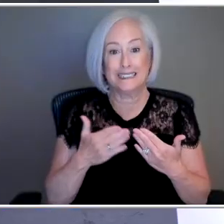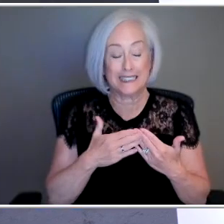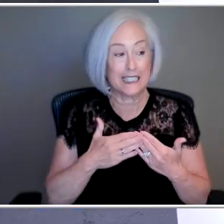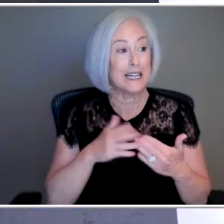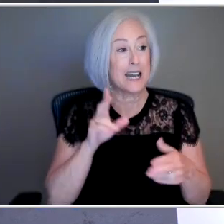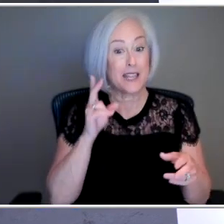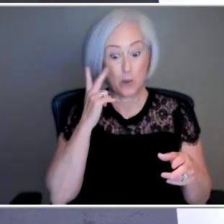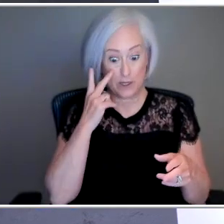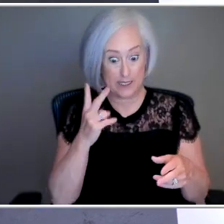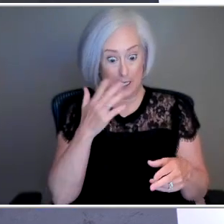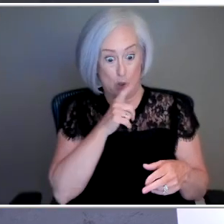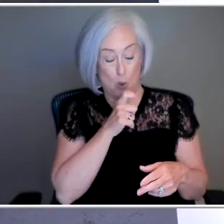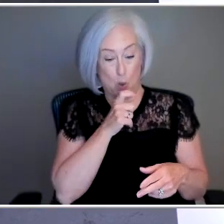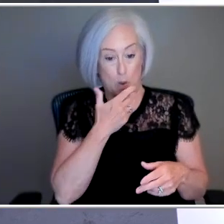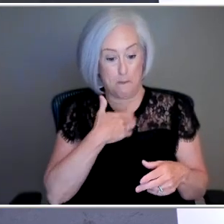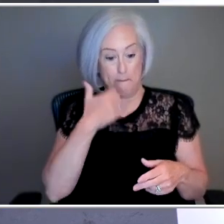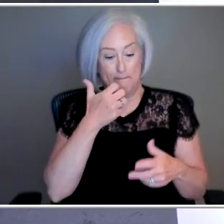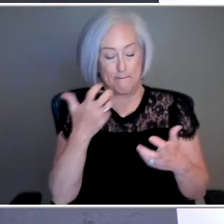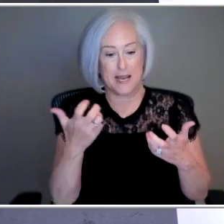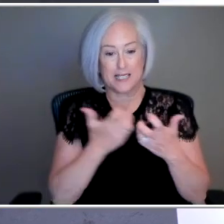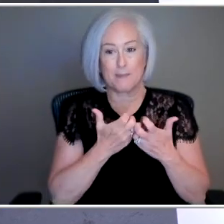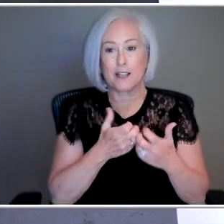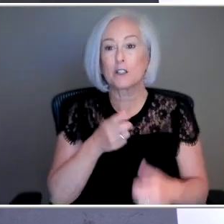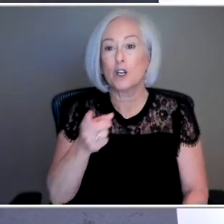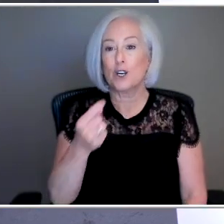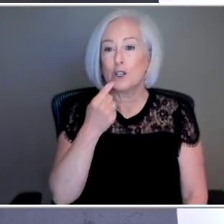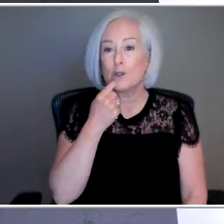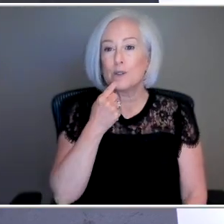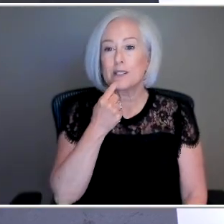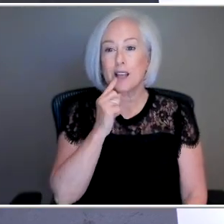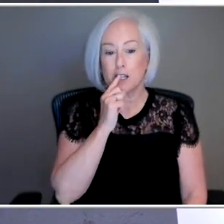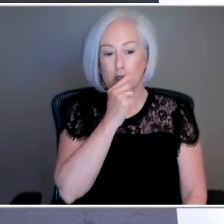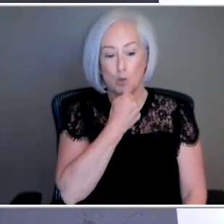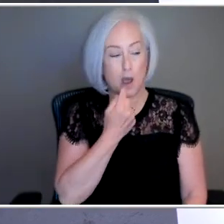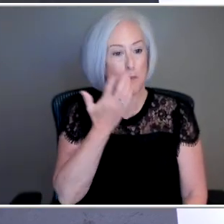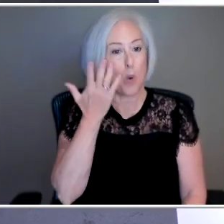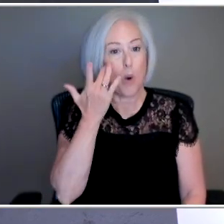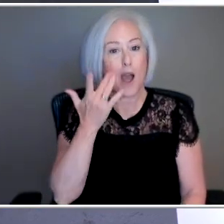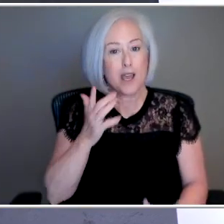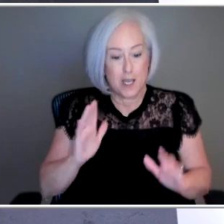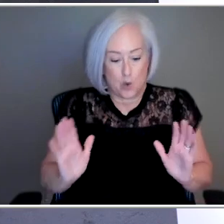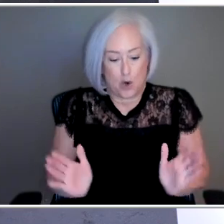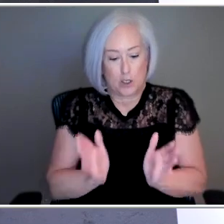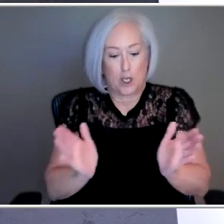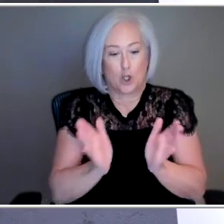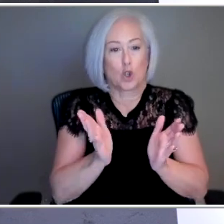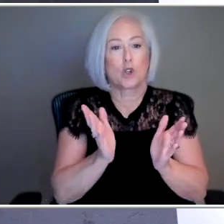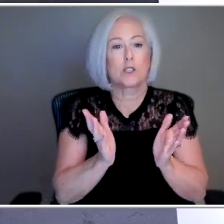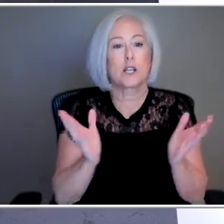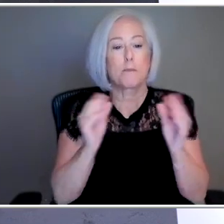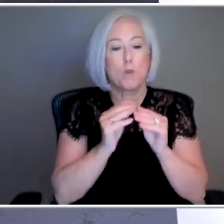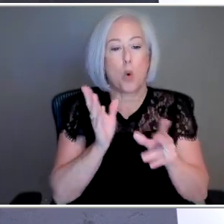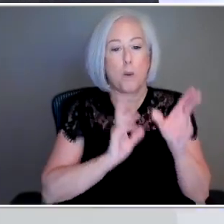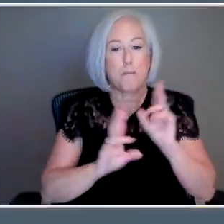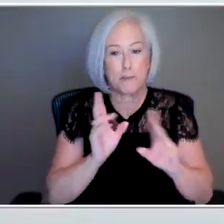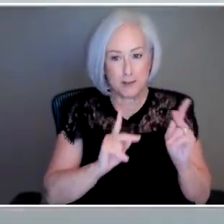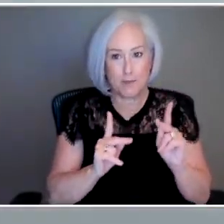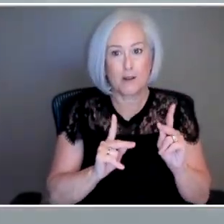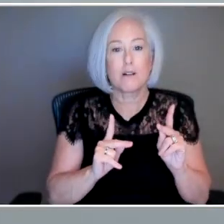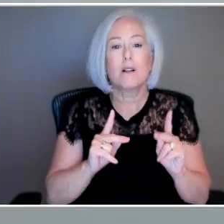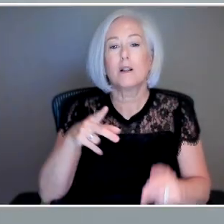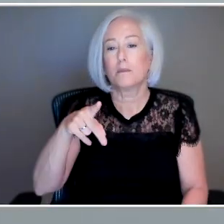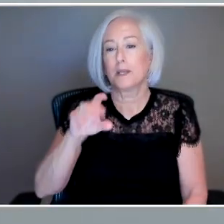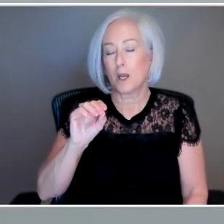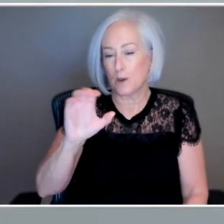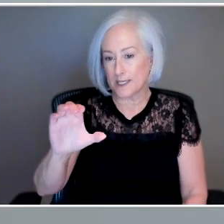the swab, because there's a really a big push to get more people of color on the bone marrow registry. We just want to put this